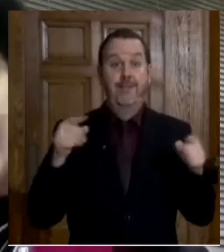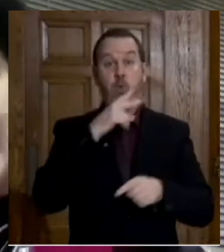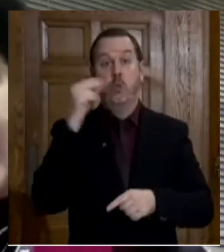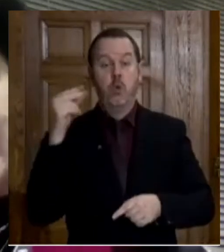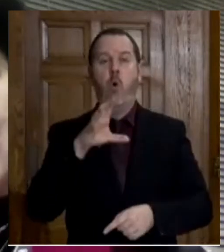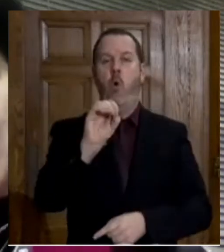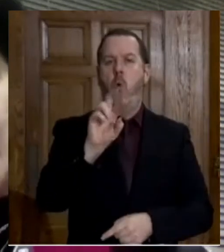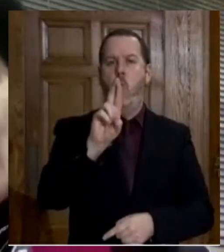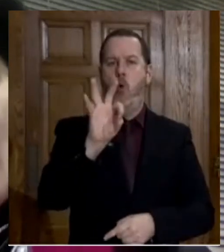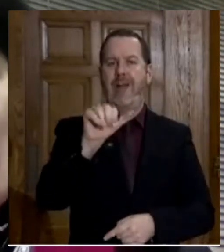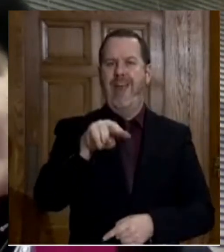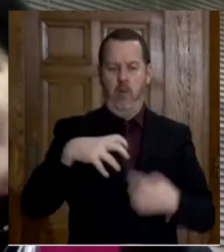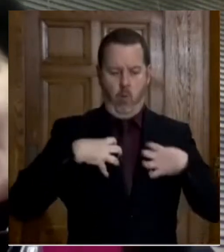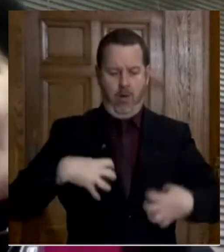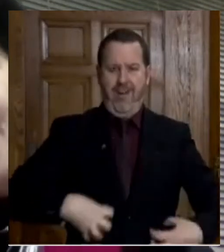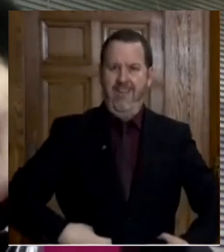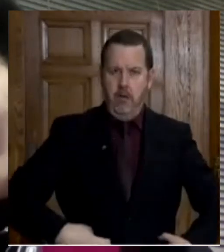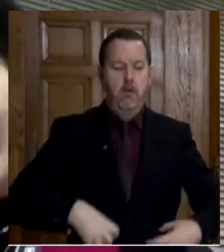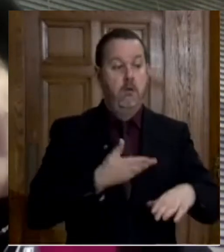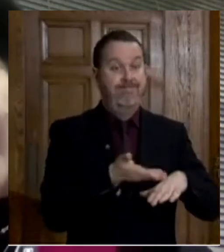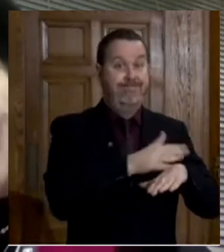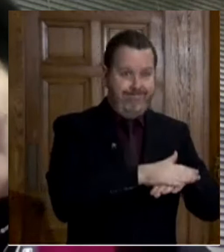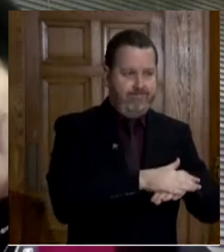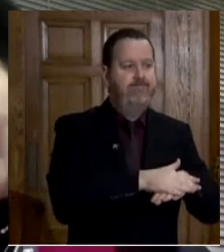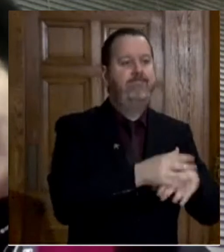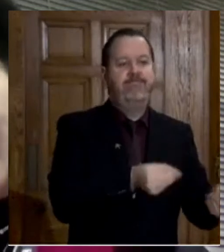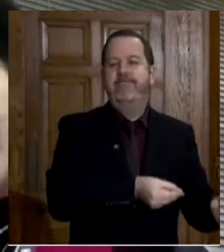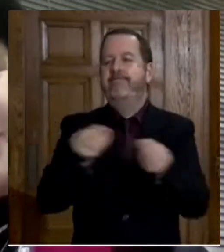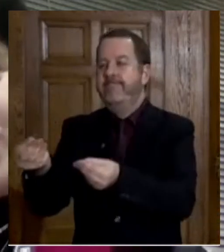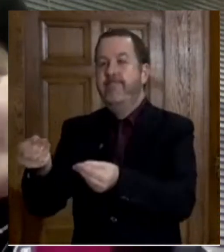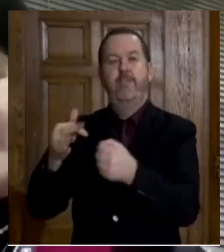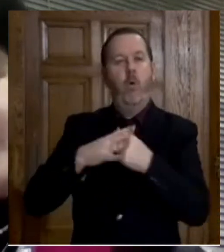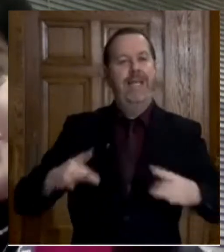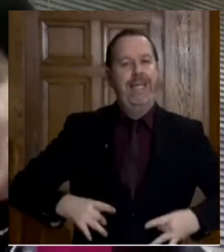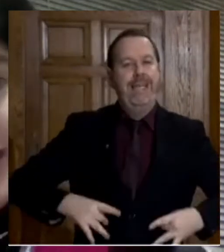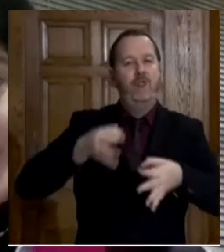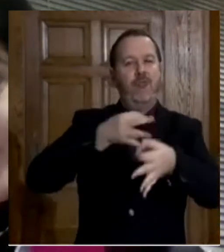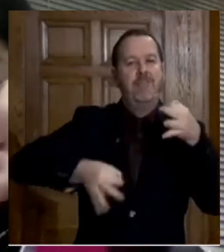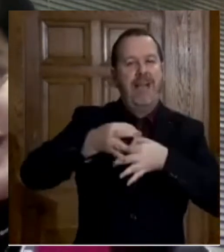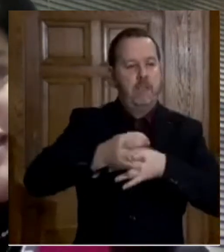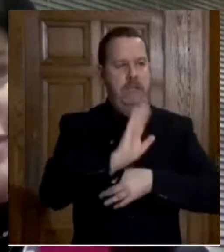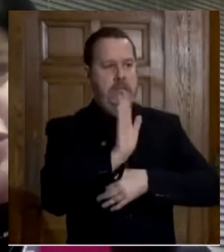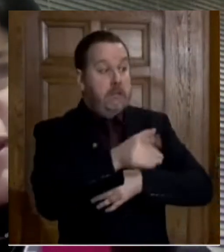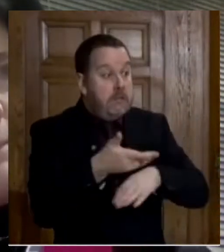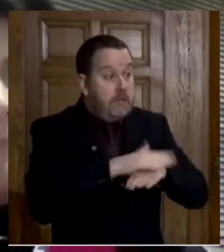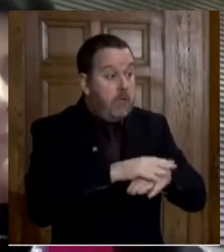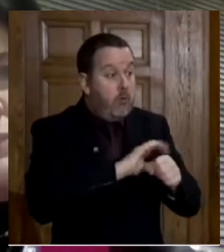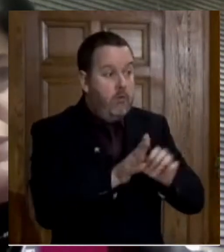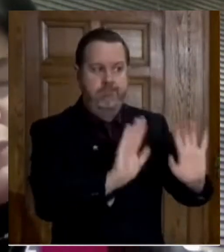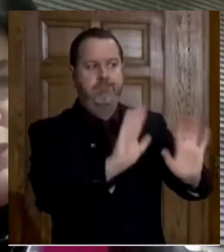by deceased donors are being turned down for kidney transplant because of COVID? Is there a strategy for restarting that